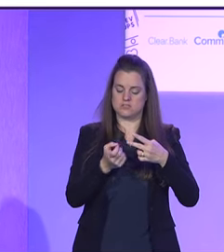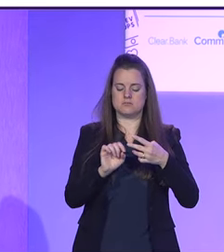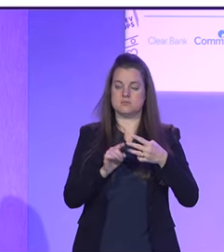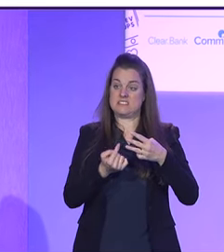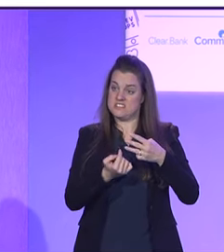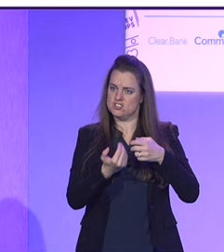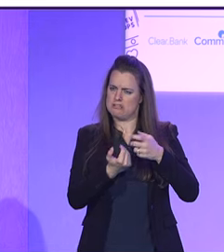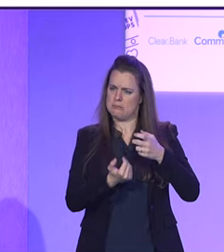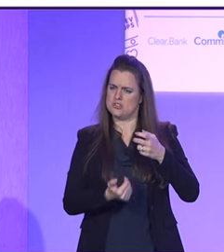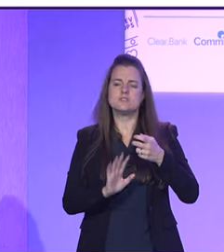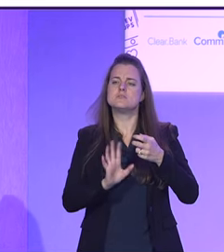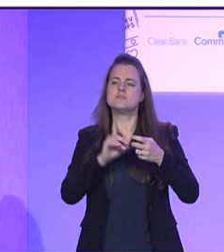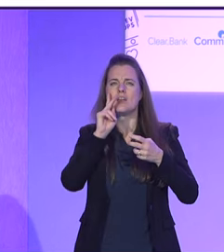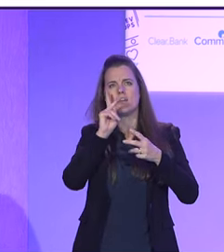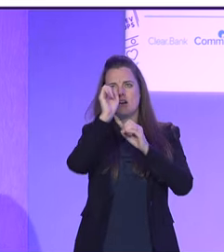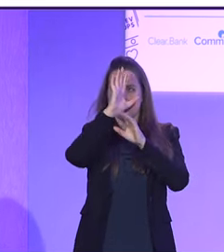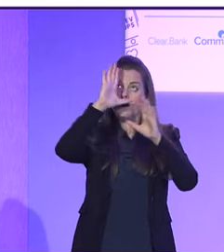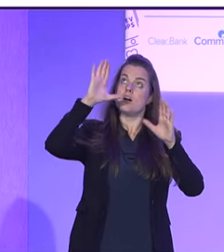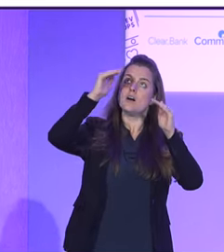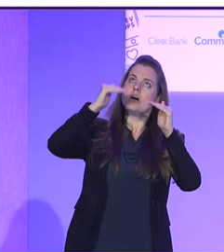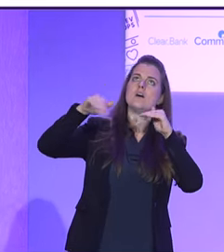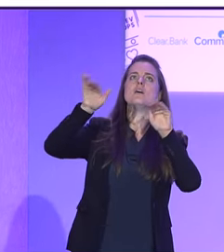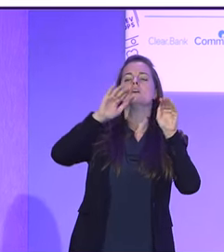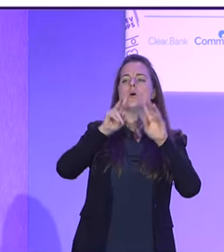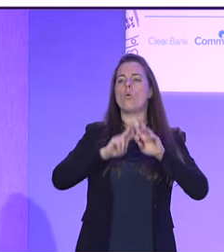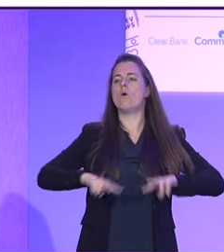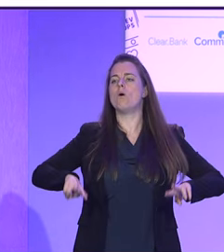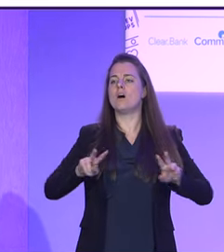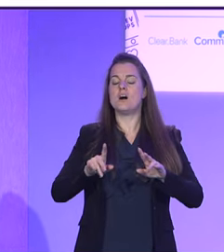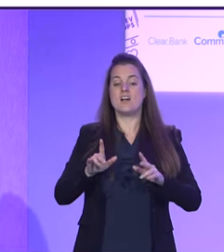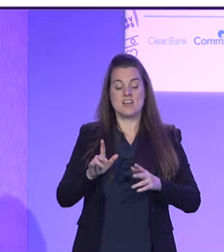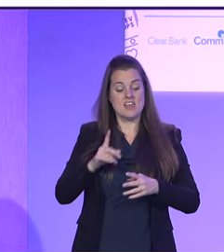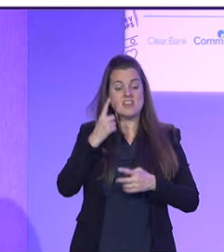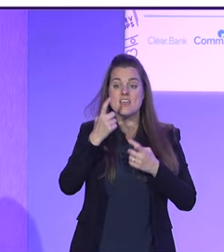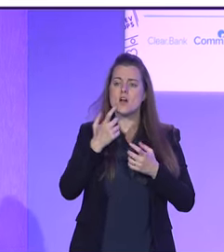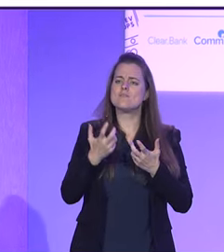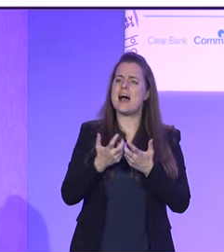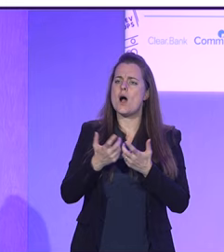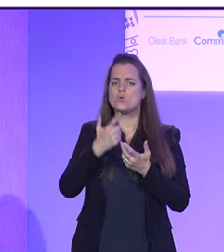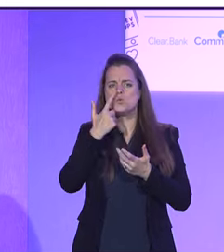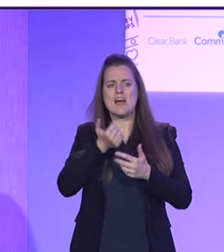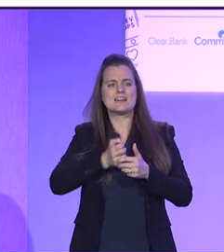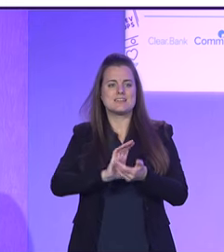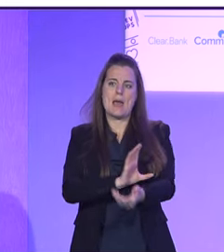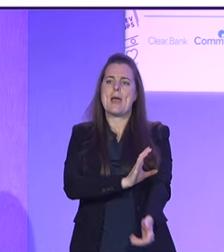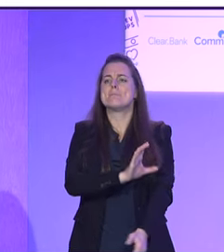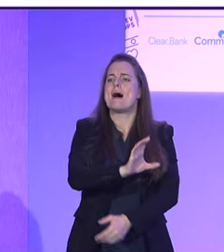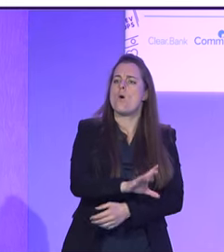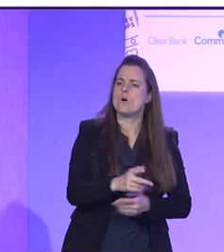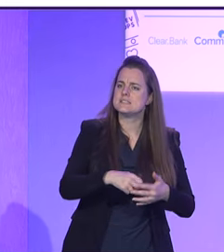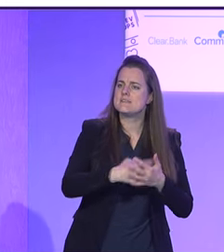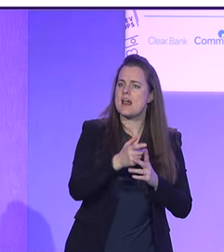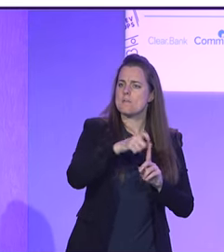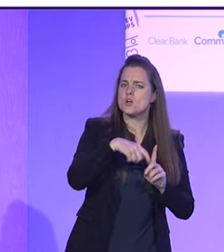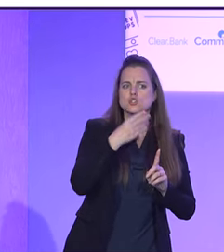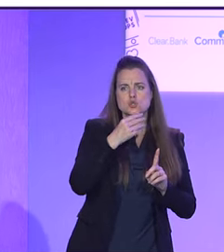the perfect IDE that every developer needs to use, think about how you can empower a developer to use the best IDE for themselves,